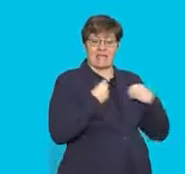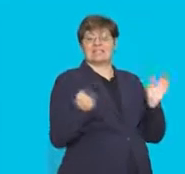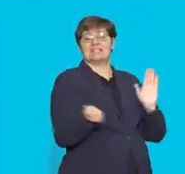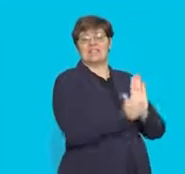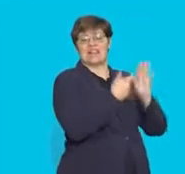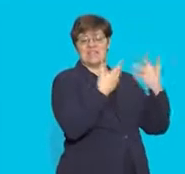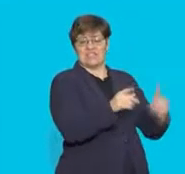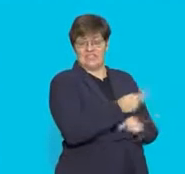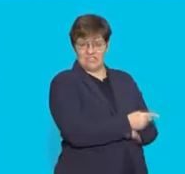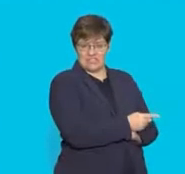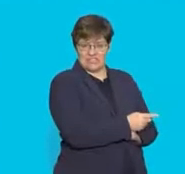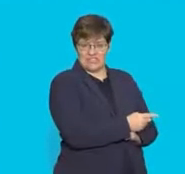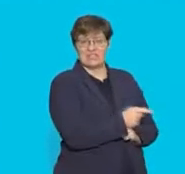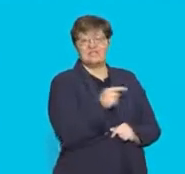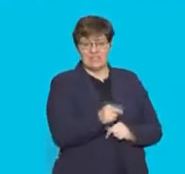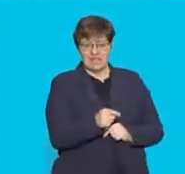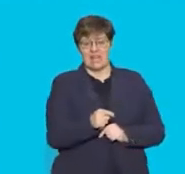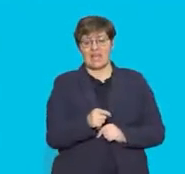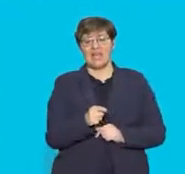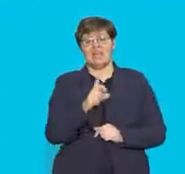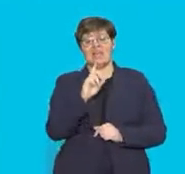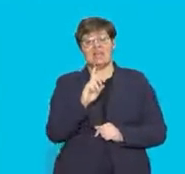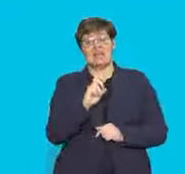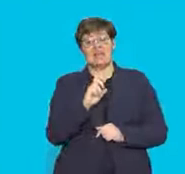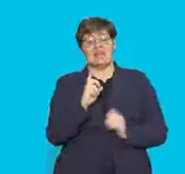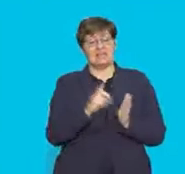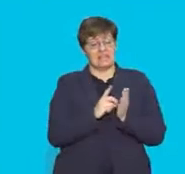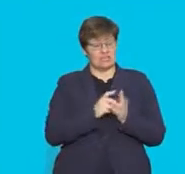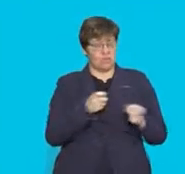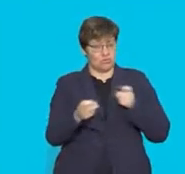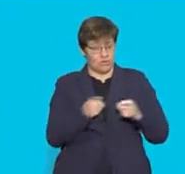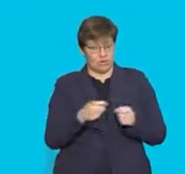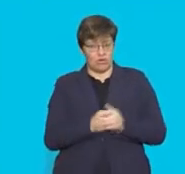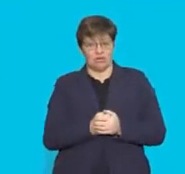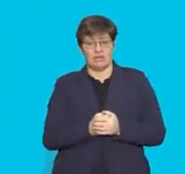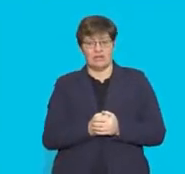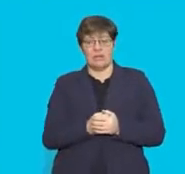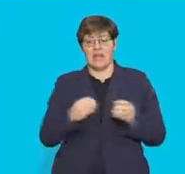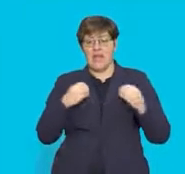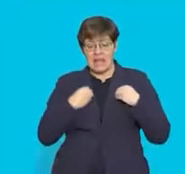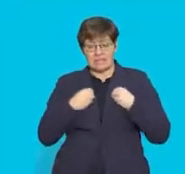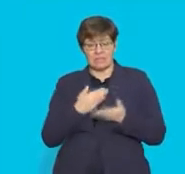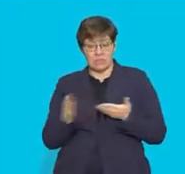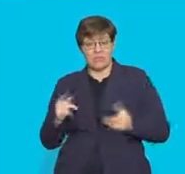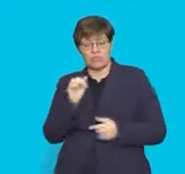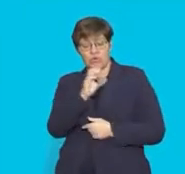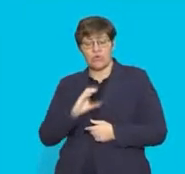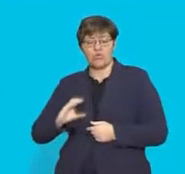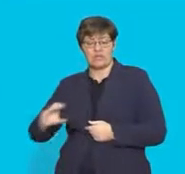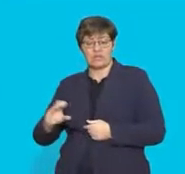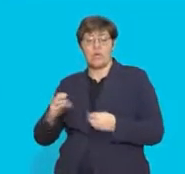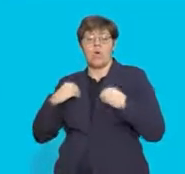can see debtor's control is an asset, increasing your assets. Asset disposal, you're crediting your owner's